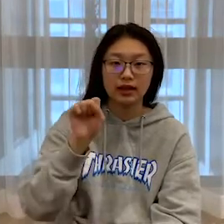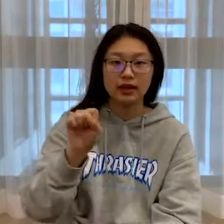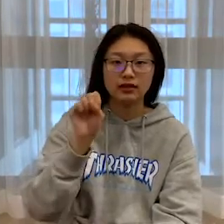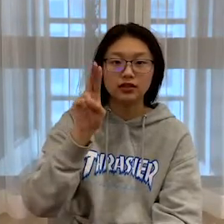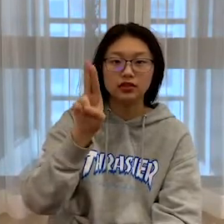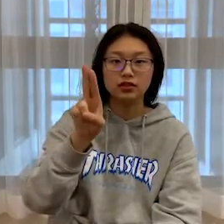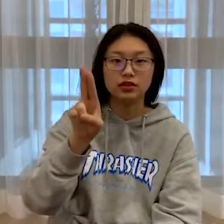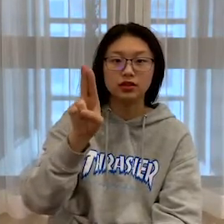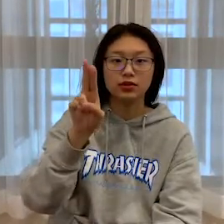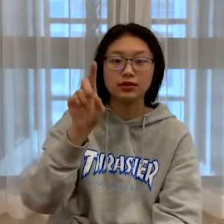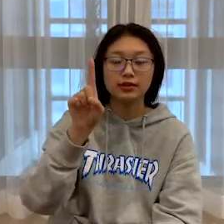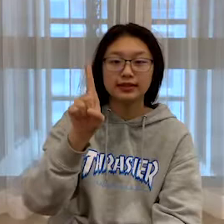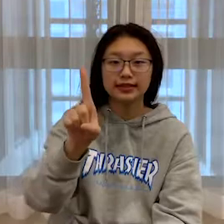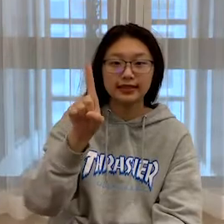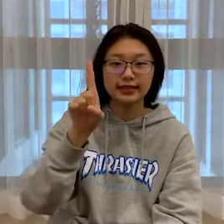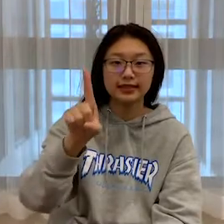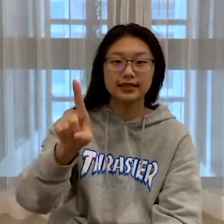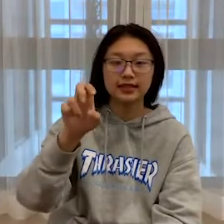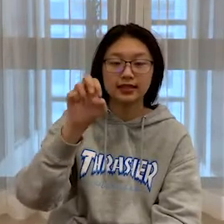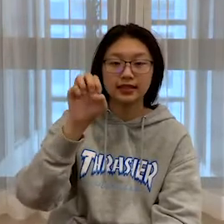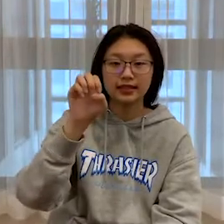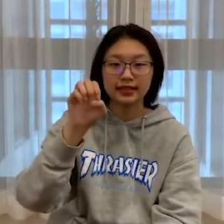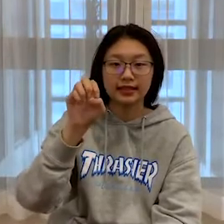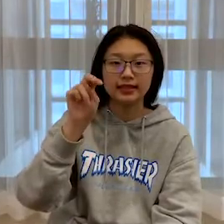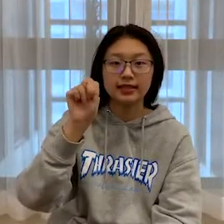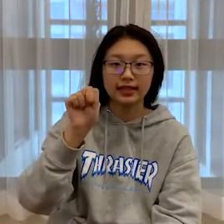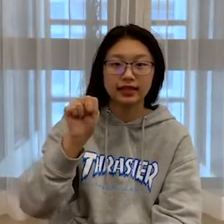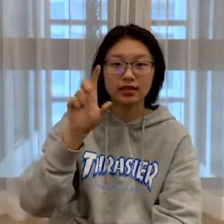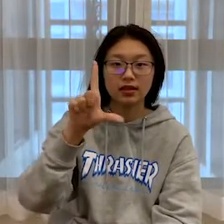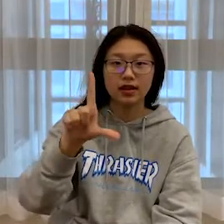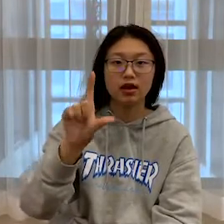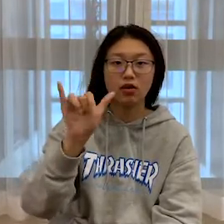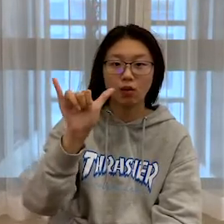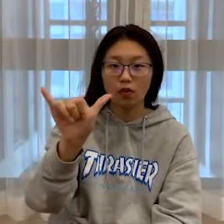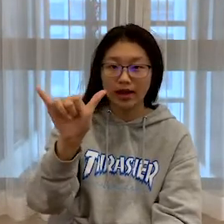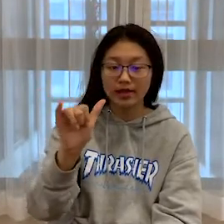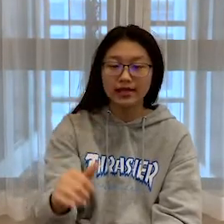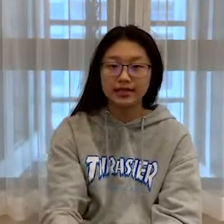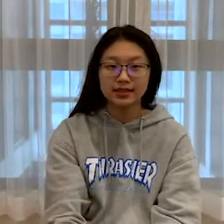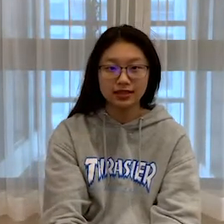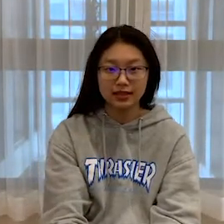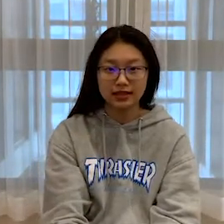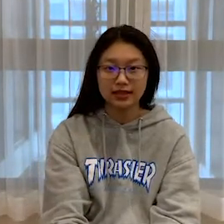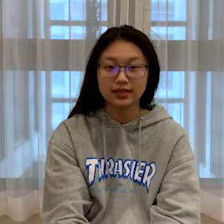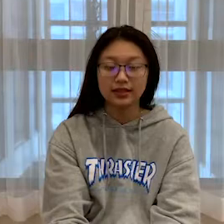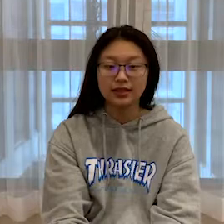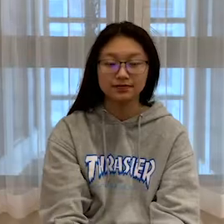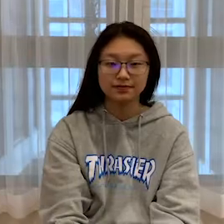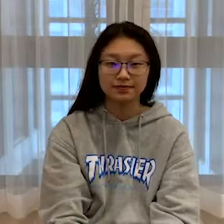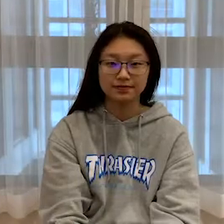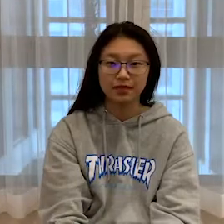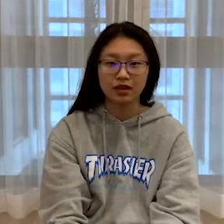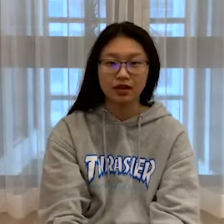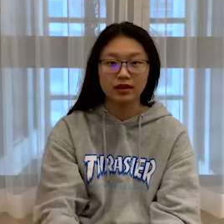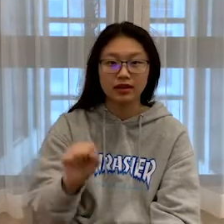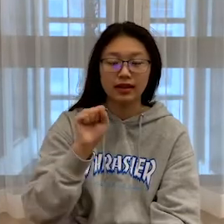is when it's used as a verb, it means to neglect, as in Hu Lü, Hu Shi. When it's an adverb,